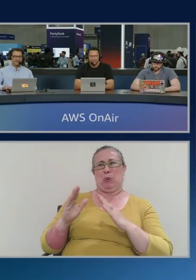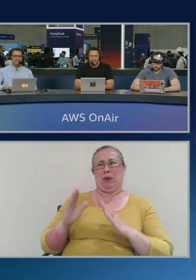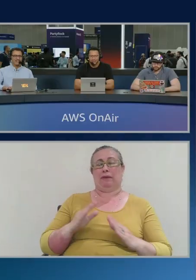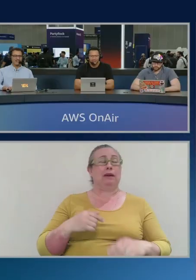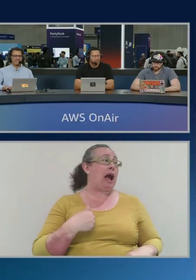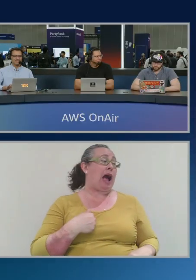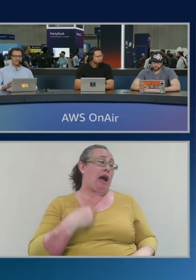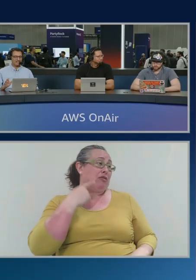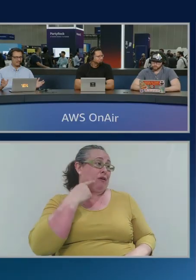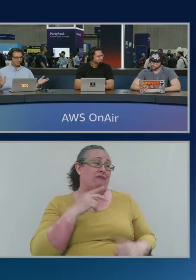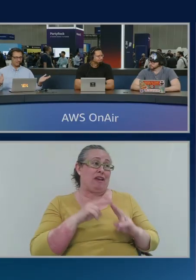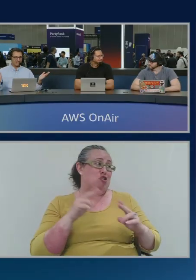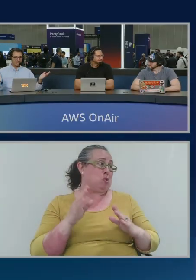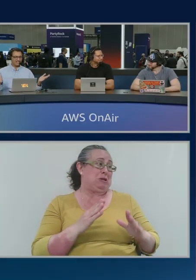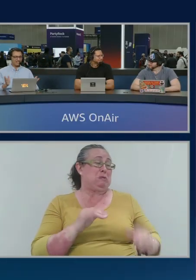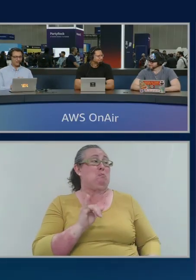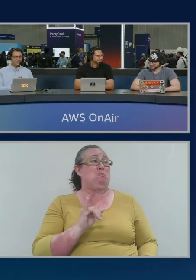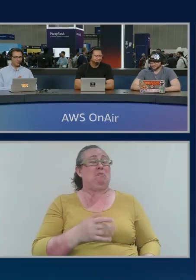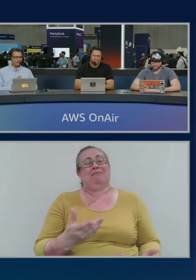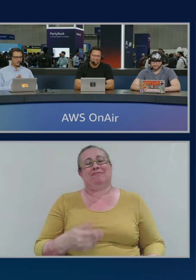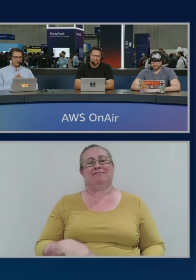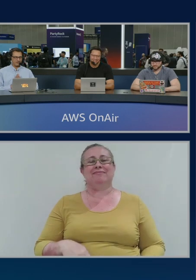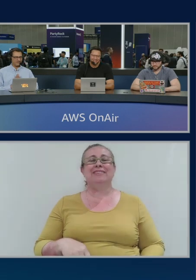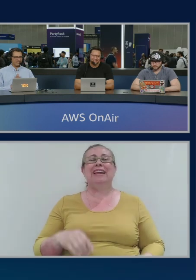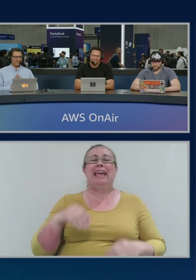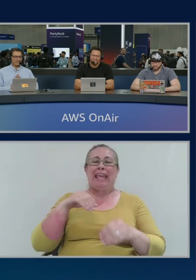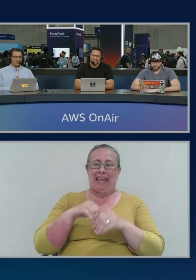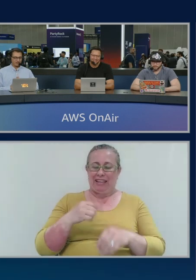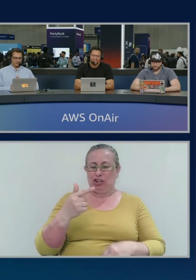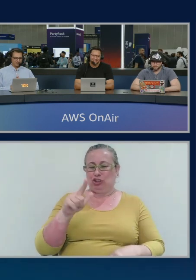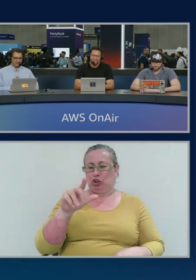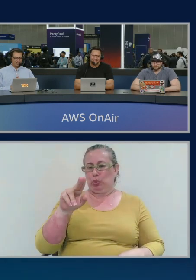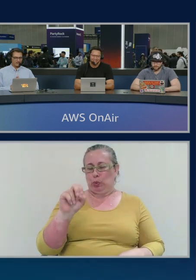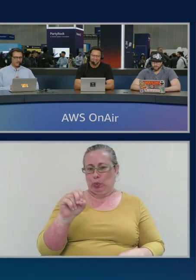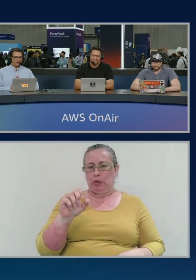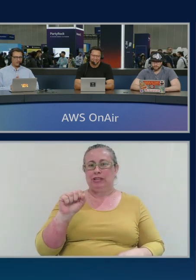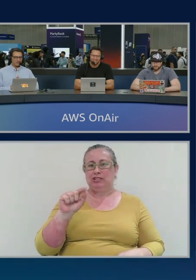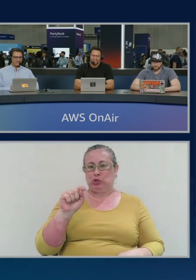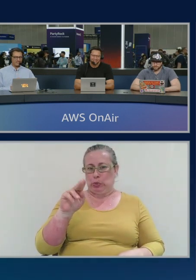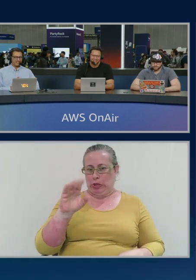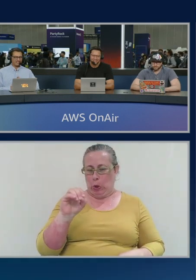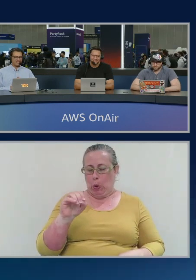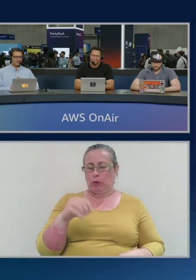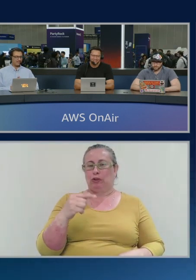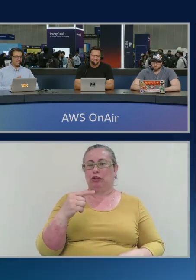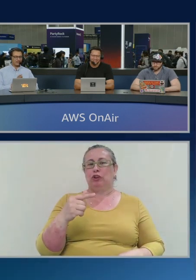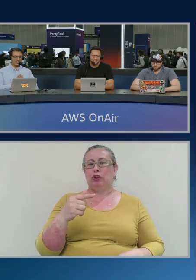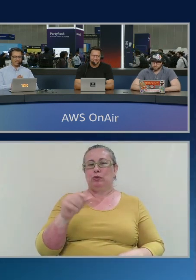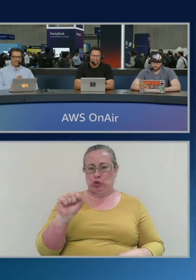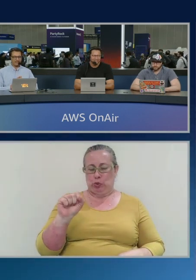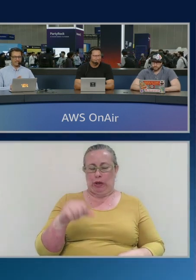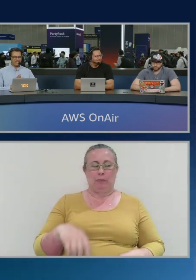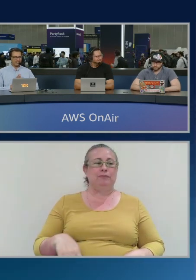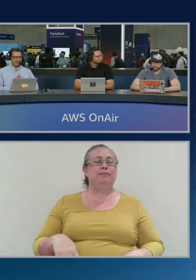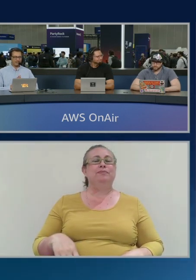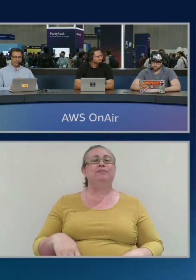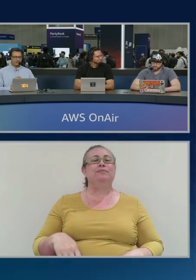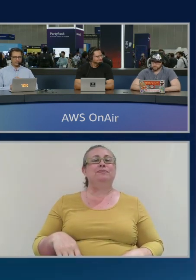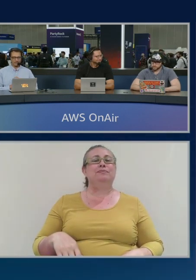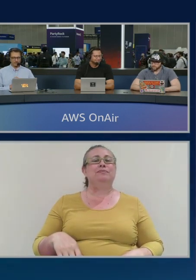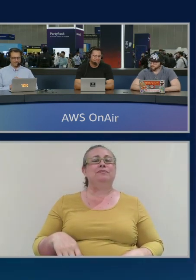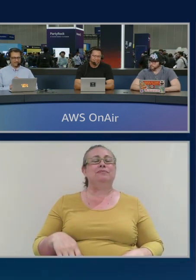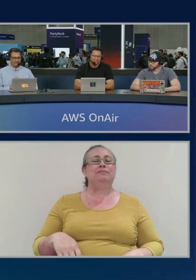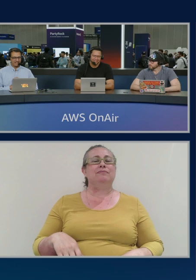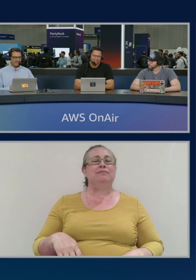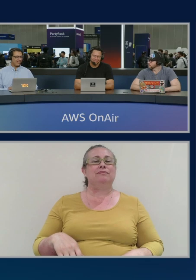least. All right. So we are in the Glue Studio. And in Glue Studio, what you see is the ability to create different kinds of jobs